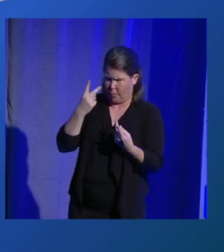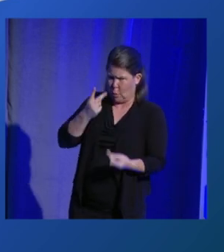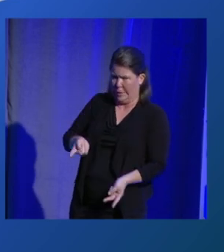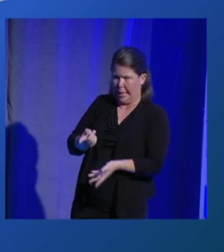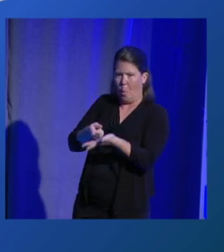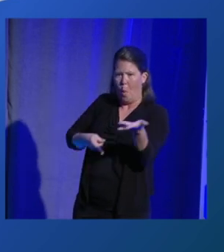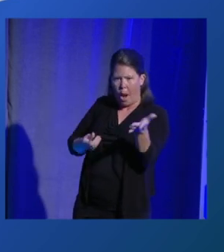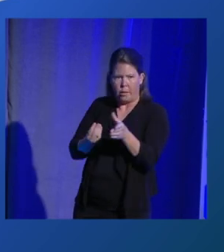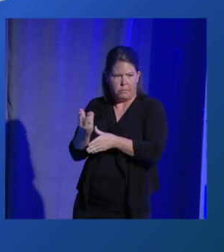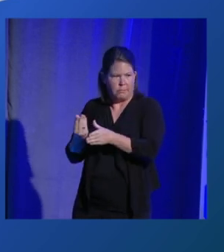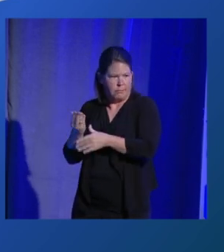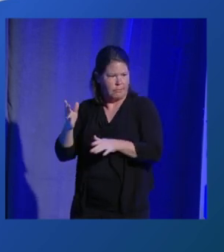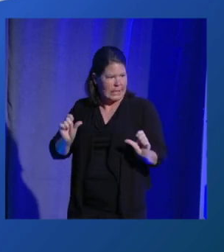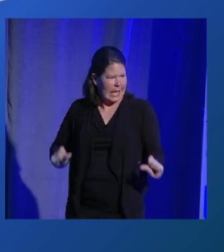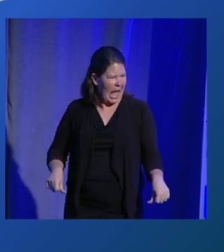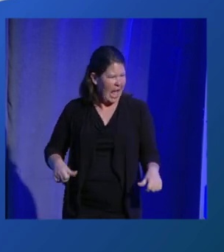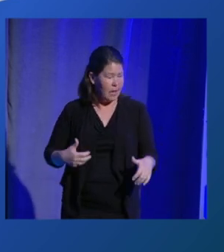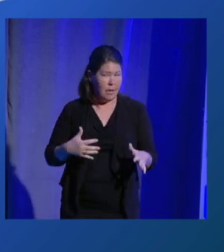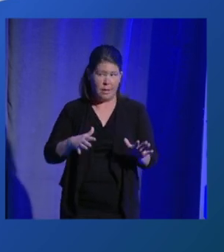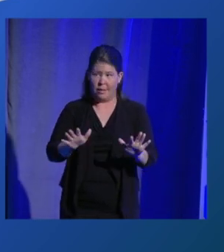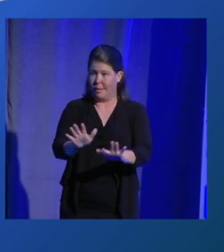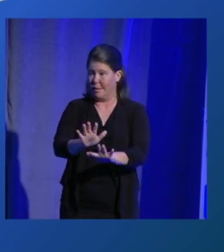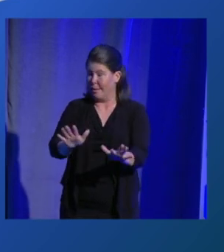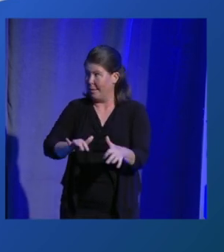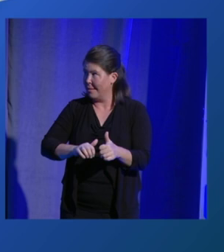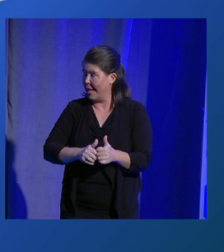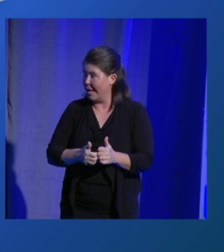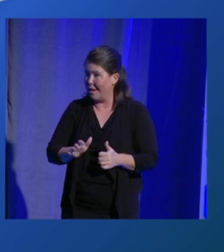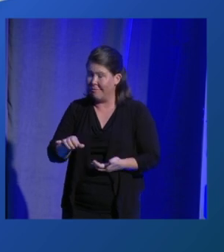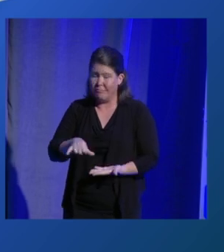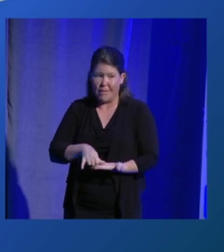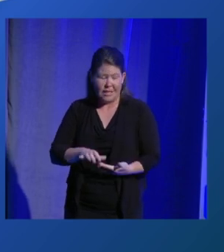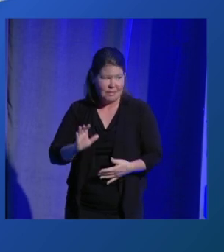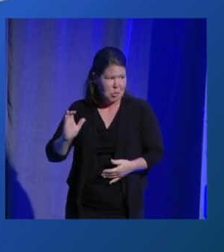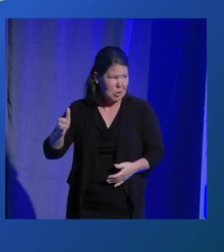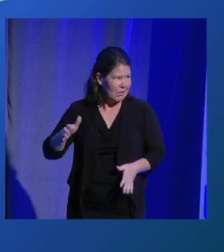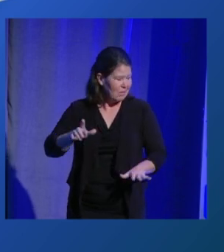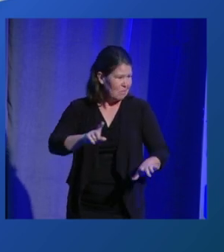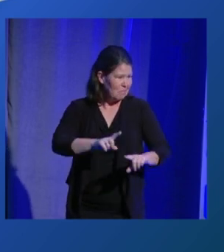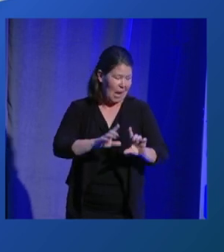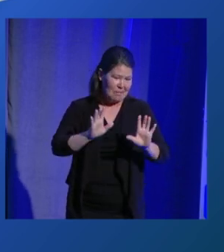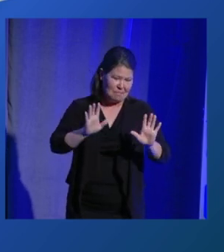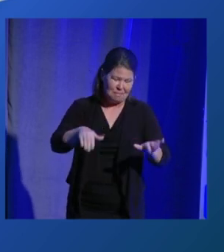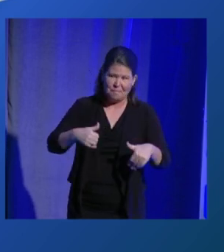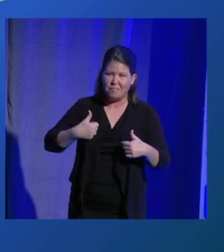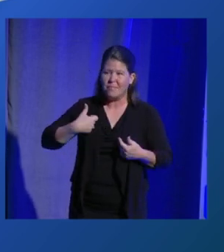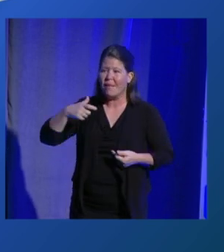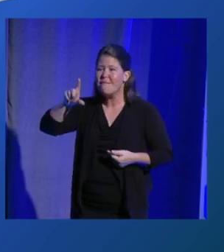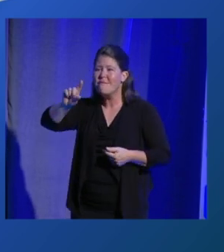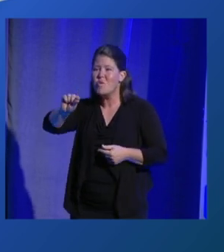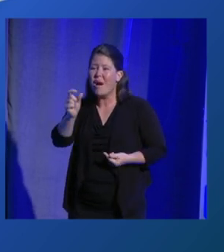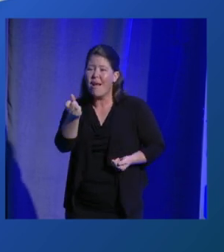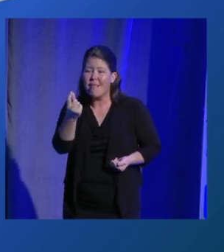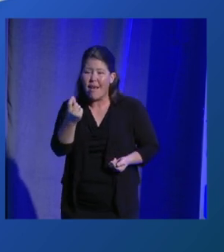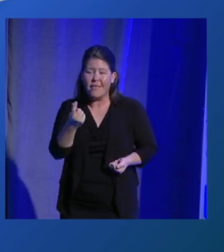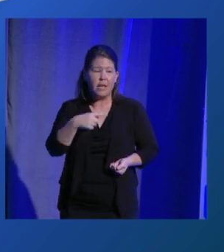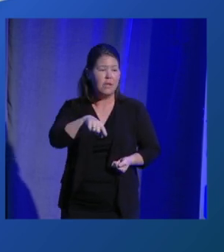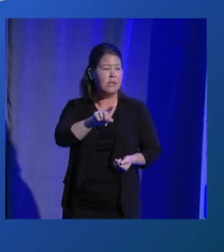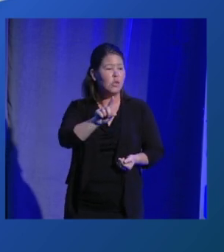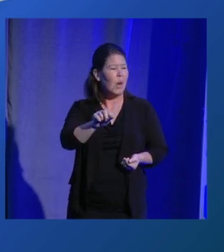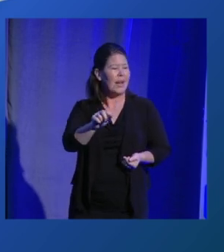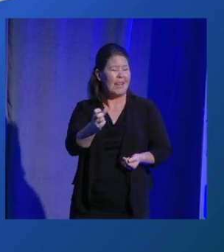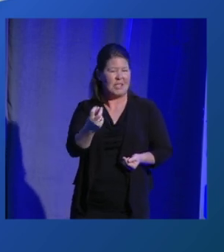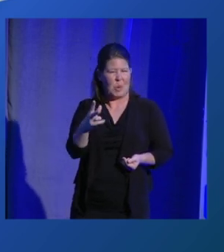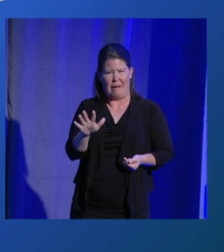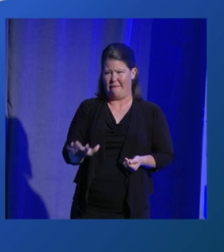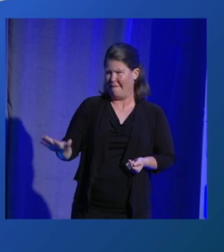there I I'll never forget I was um it was 2011 maybe 2012 and I got a call from a a